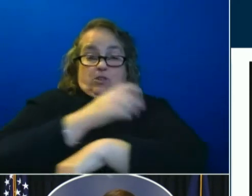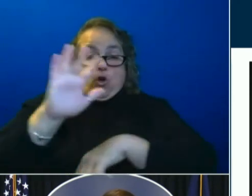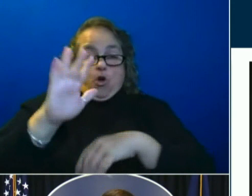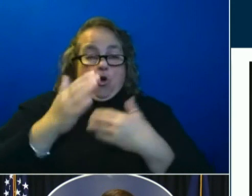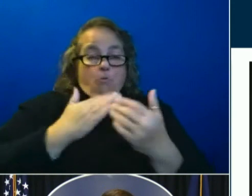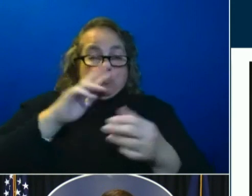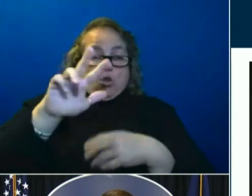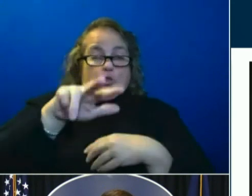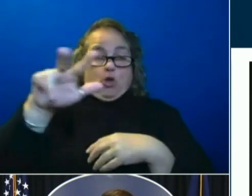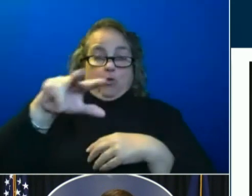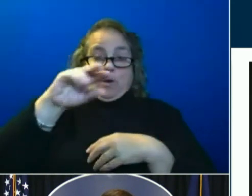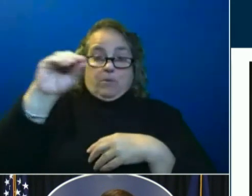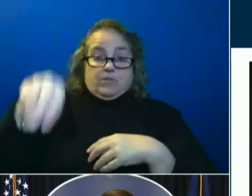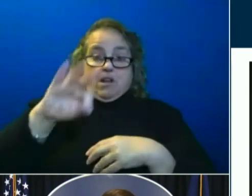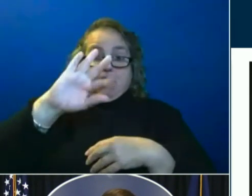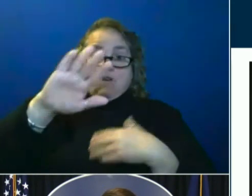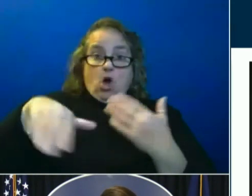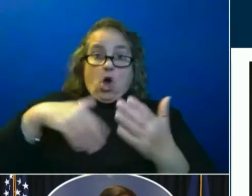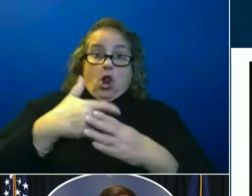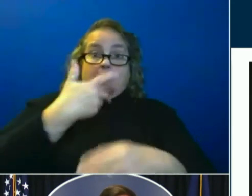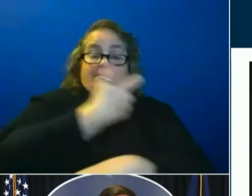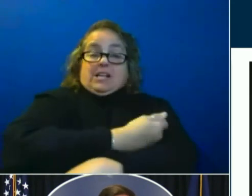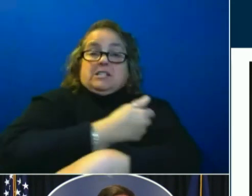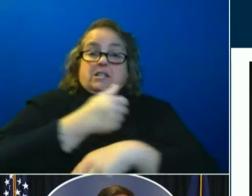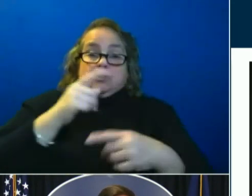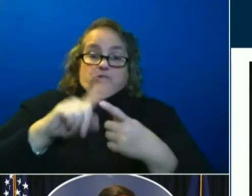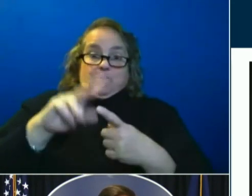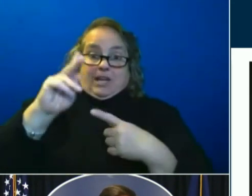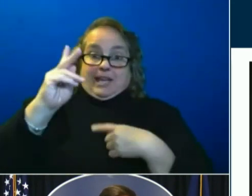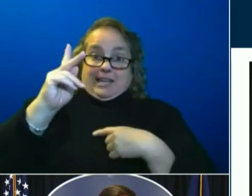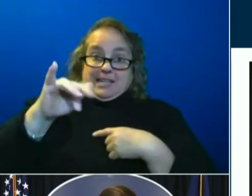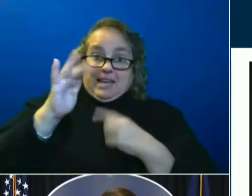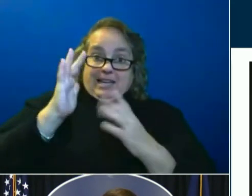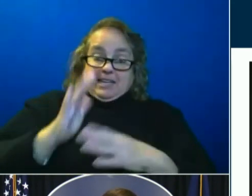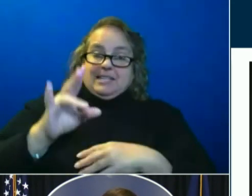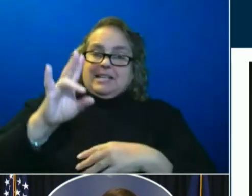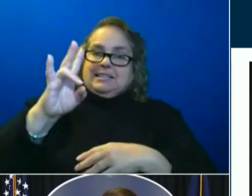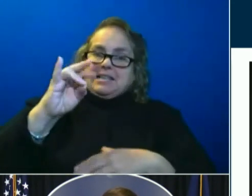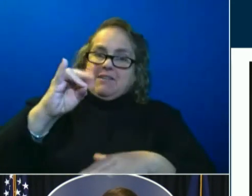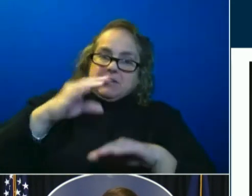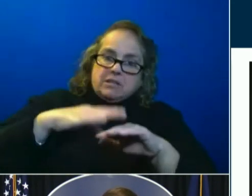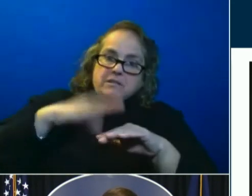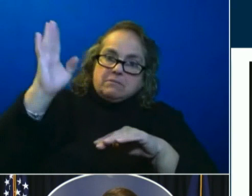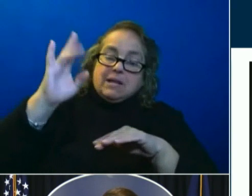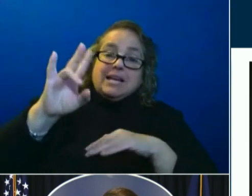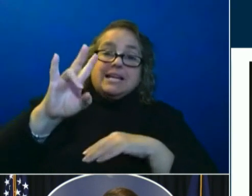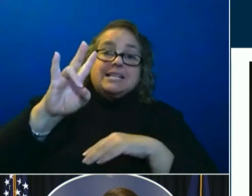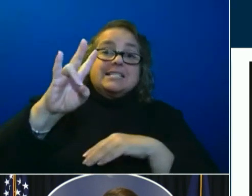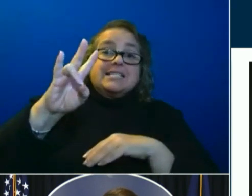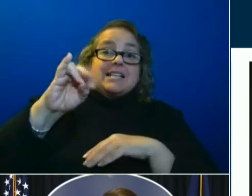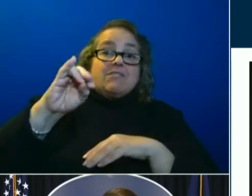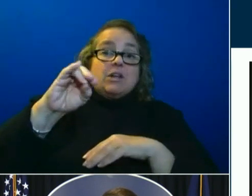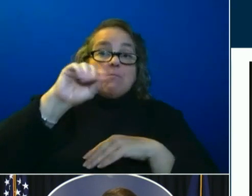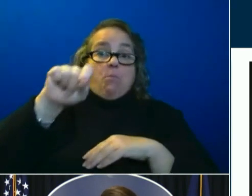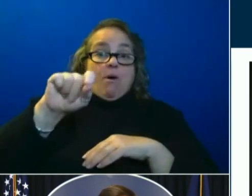gone to Kentuckians 70 and older. In fact, 70.4% of all vaccines have gone to